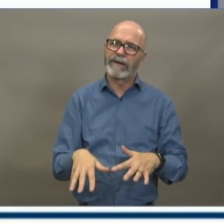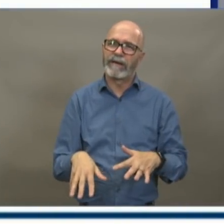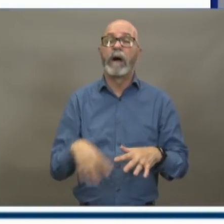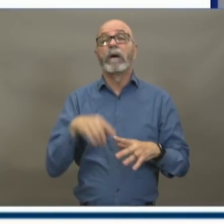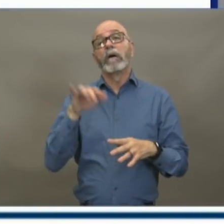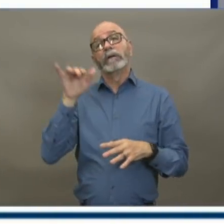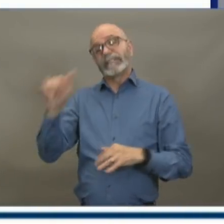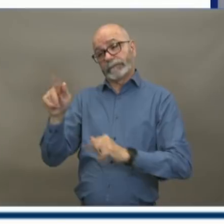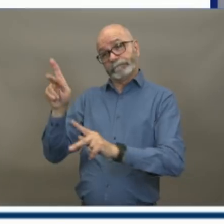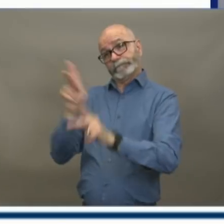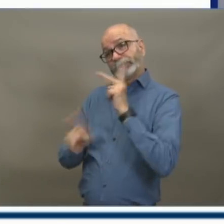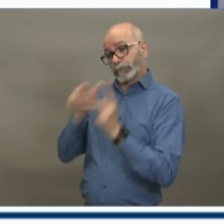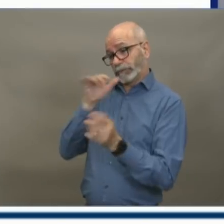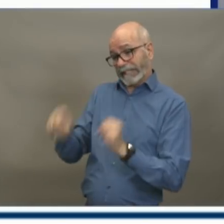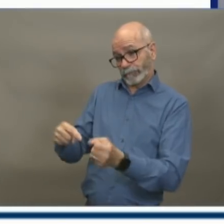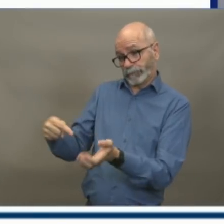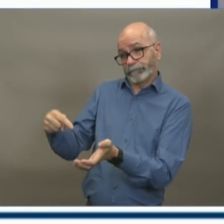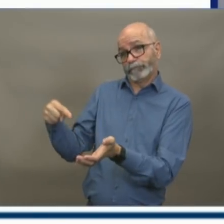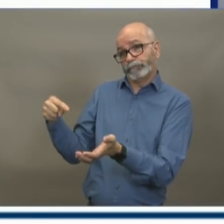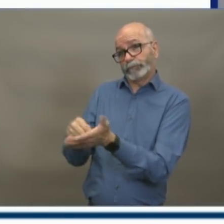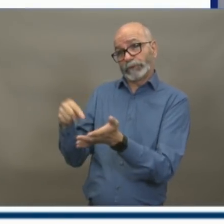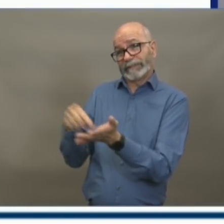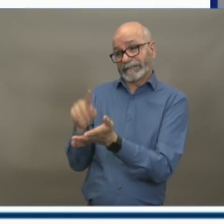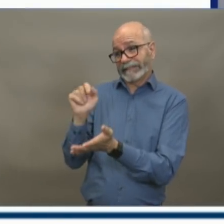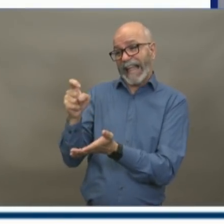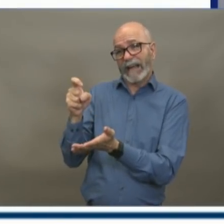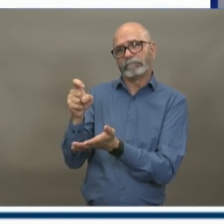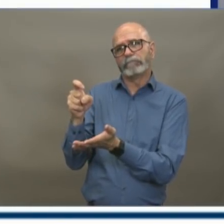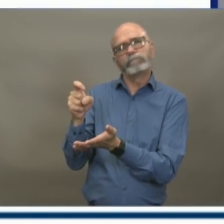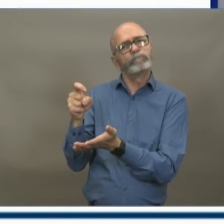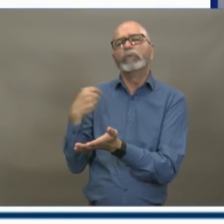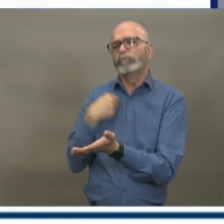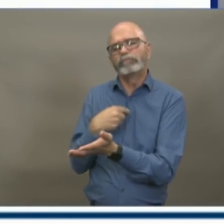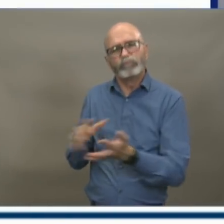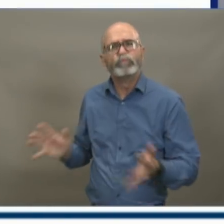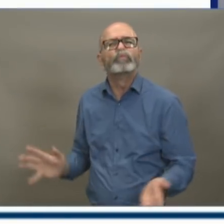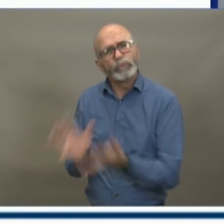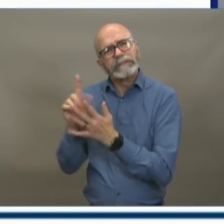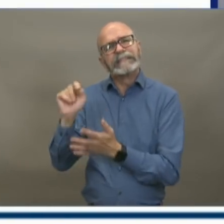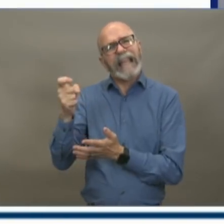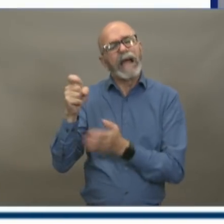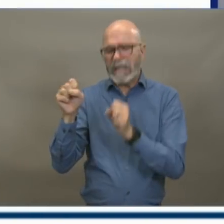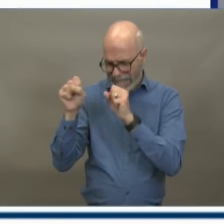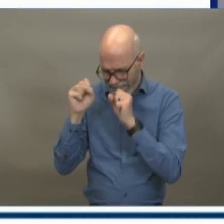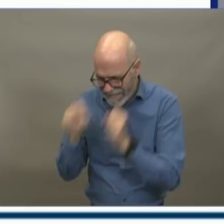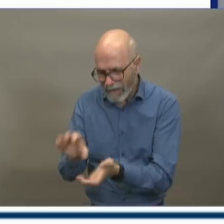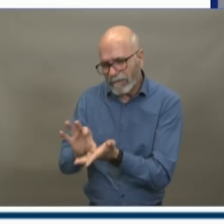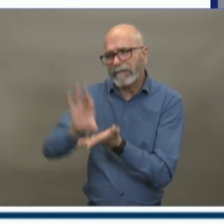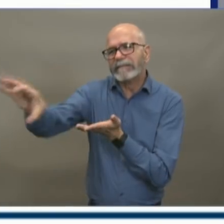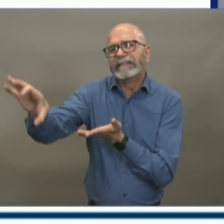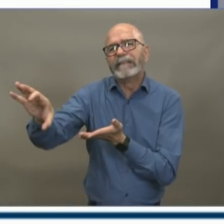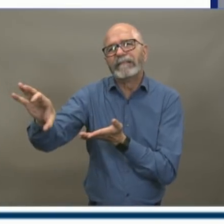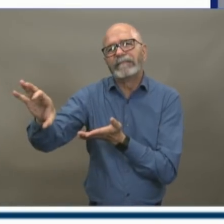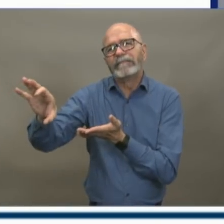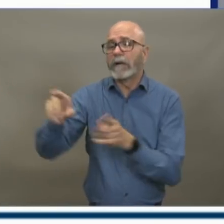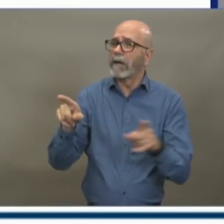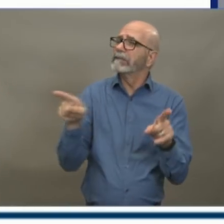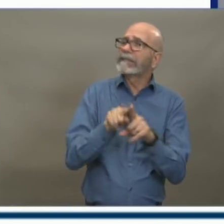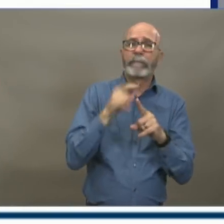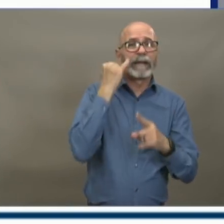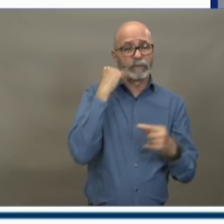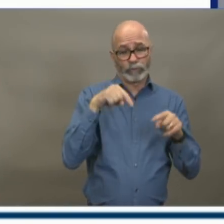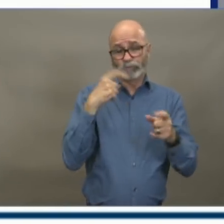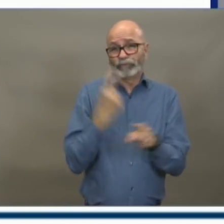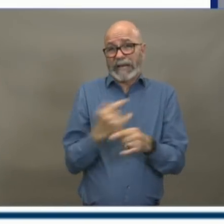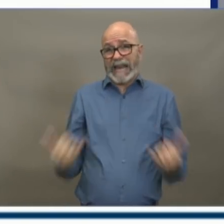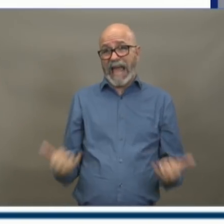taxes, we would encourage to do them, to pay them on time. And that would be my message again. Good parts of our economy are